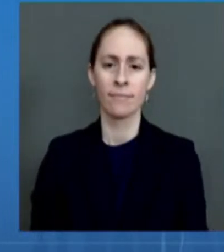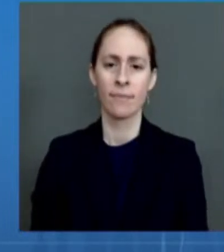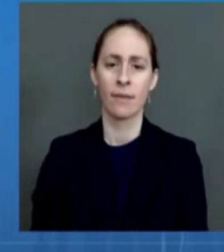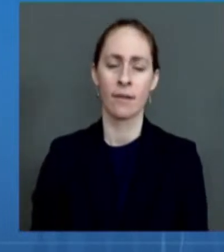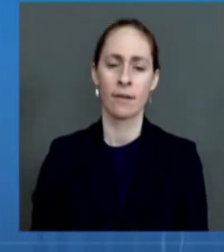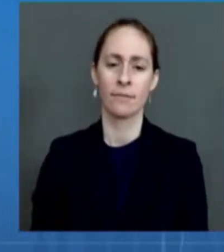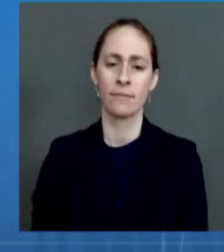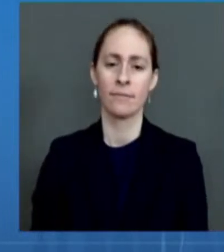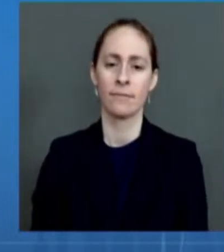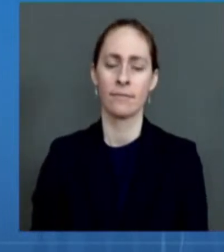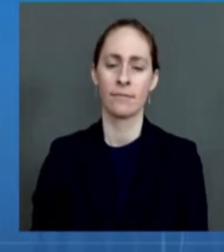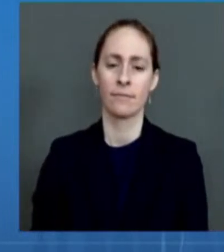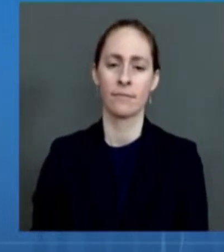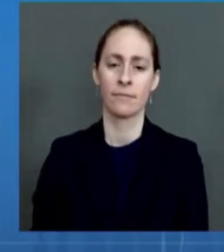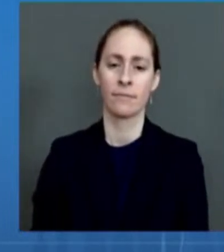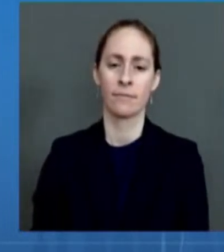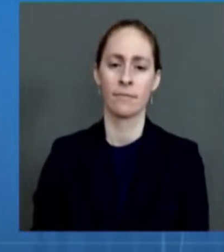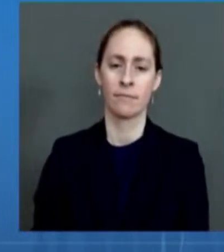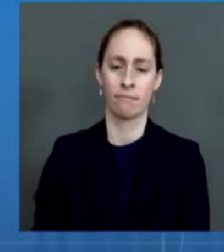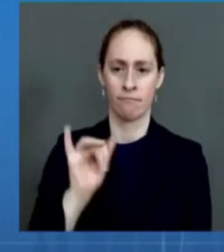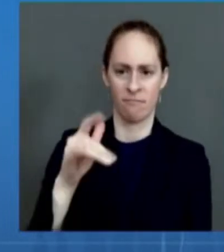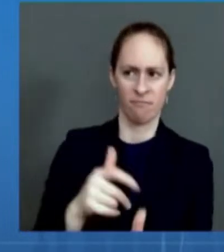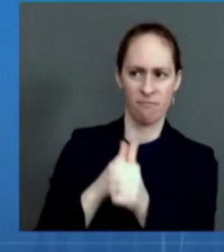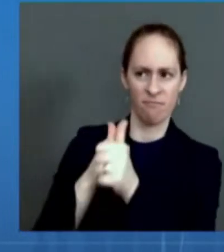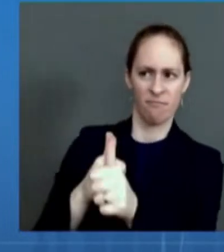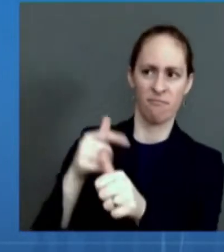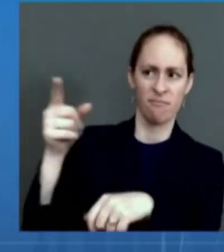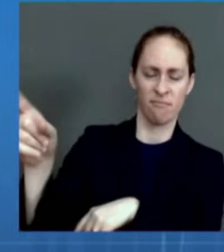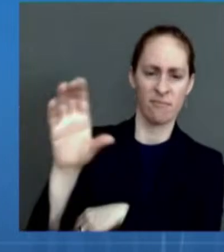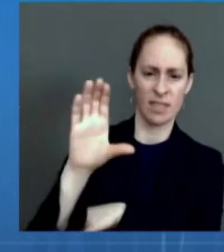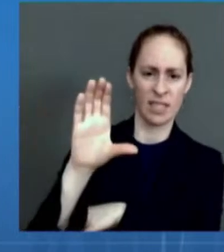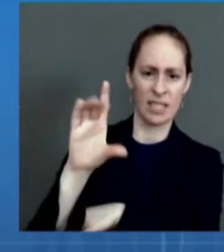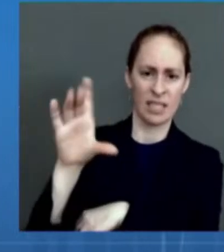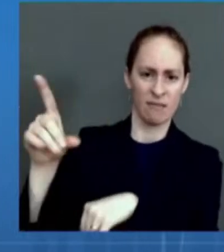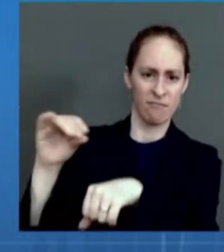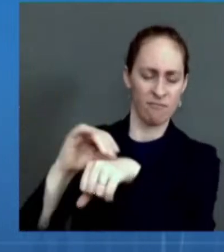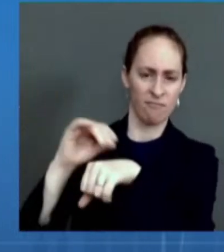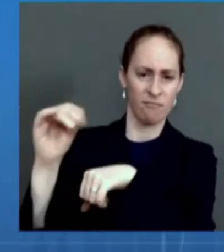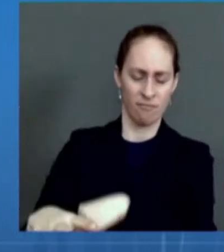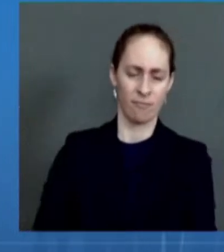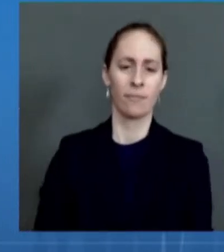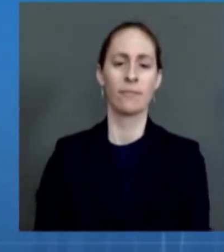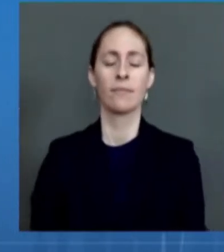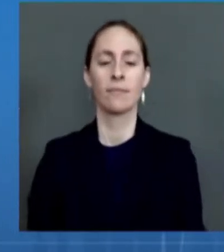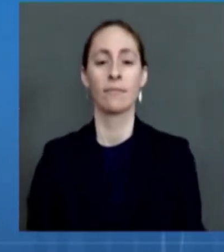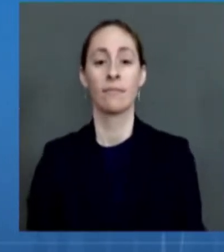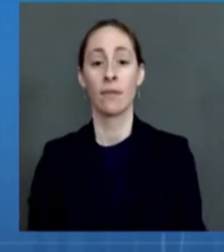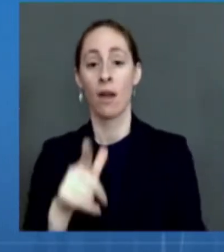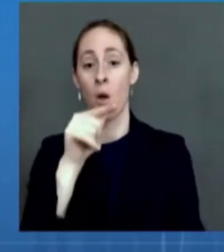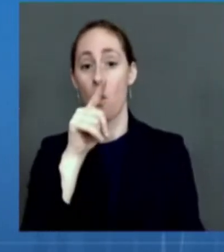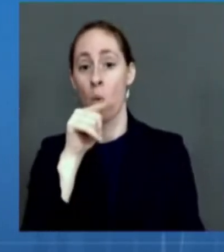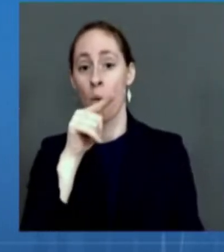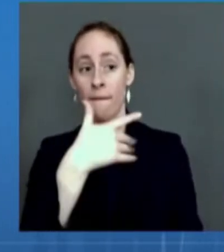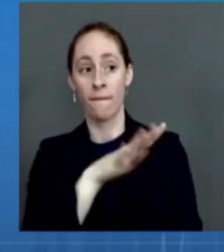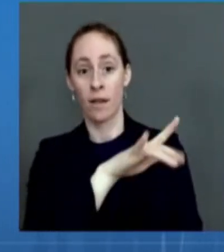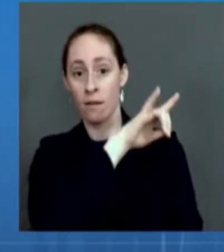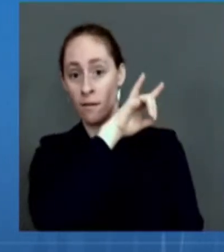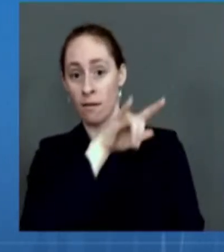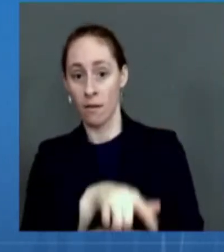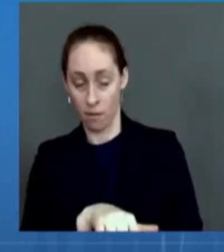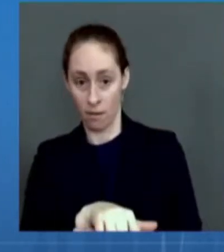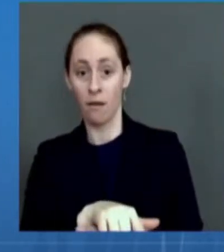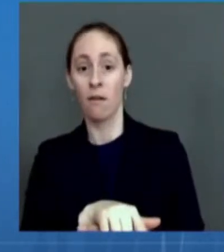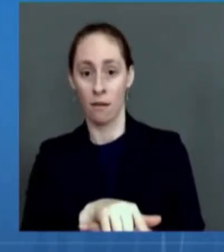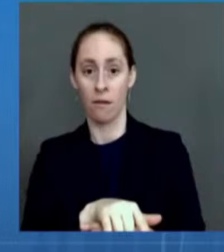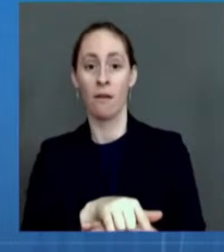everyone get tested 3 to 5 days after they arrive in the US. But as we've done throughout the pandemic, we will continue to